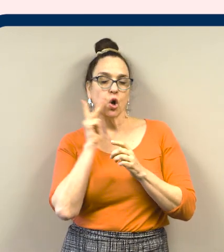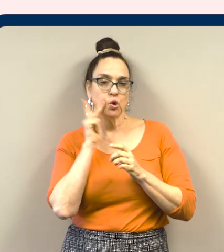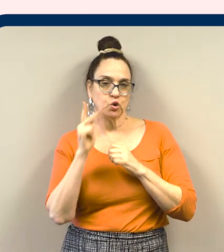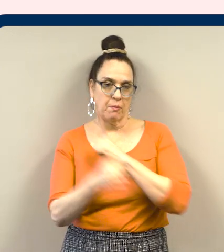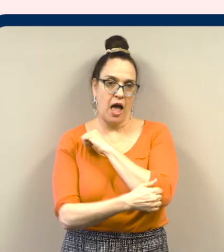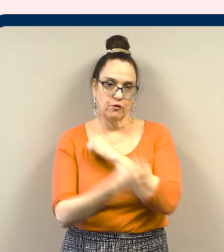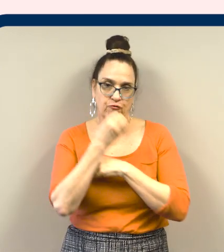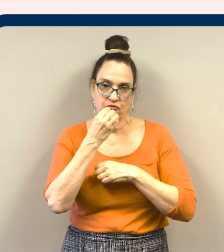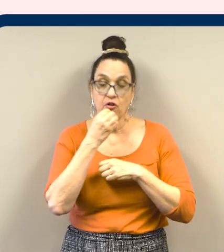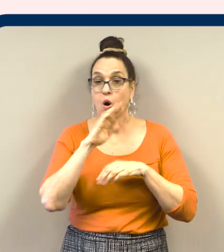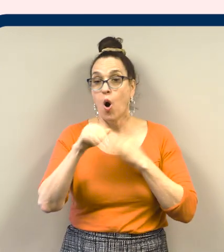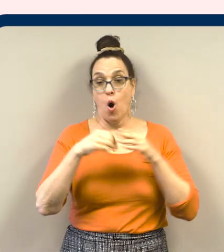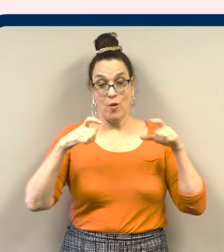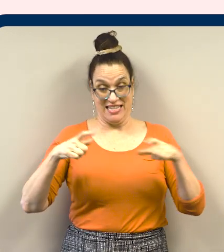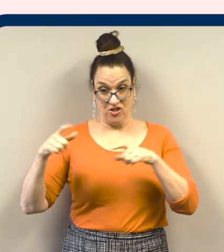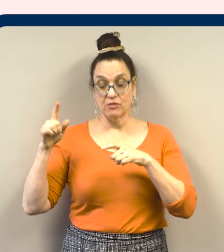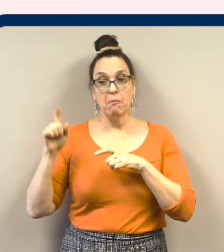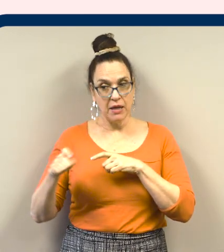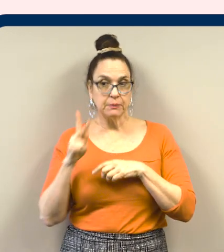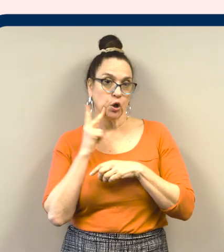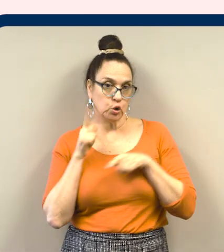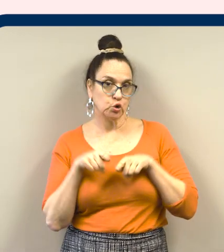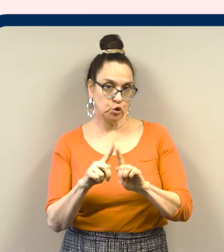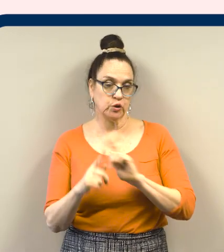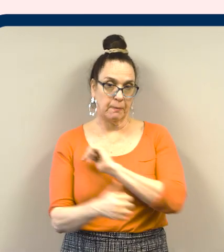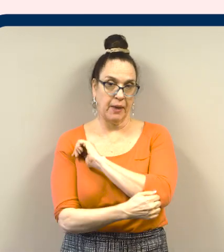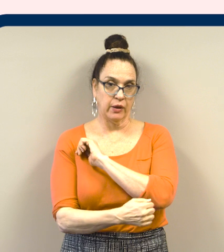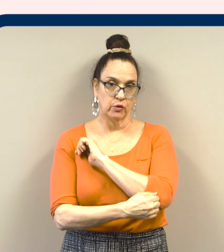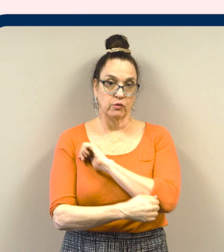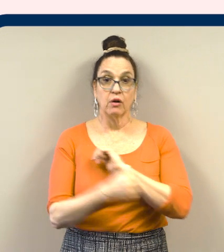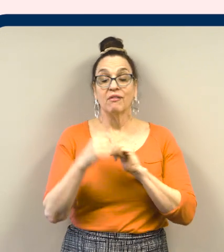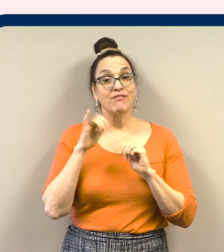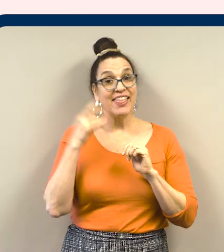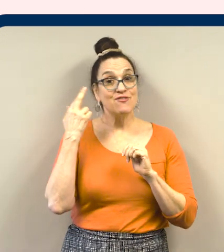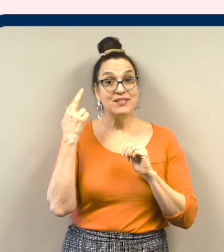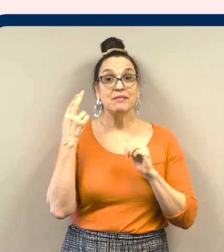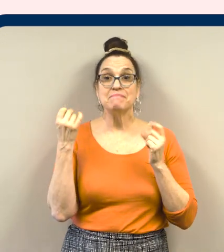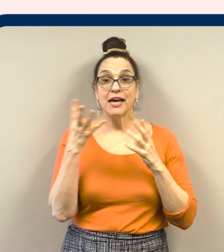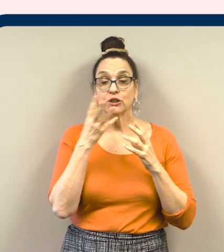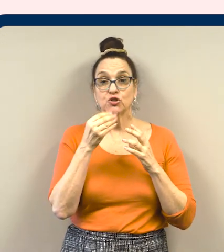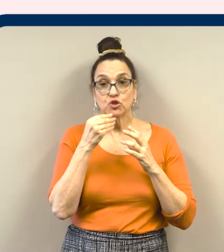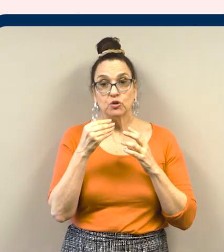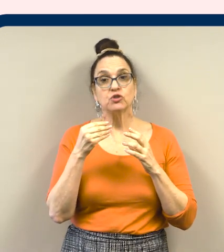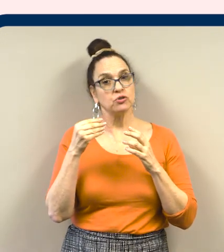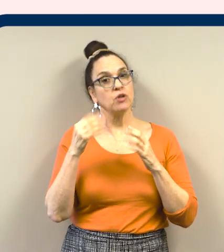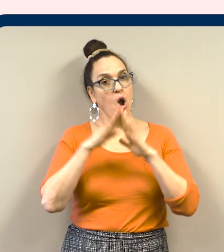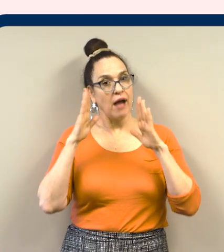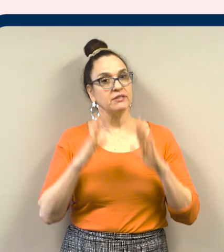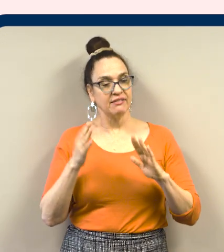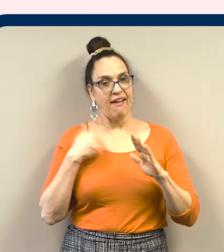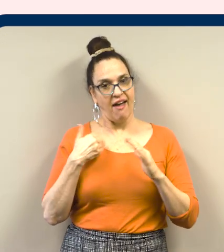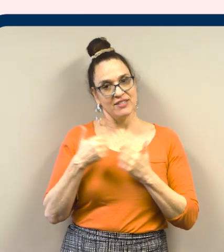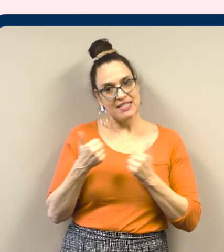All dishes used during Passover must be kosher for Passover. For this reason, many Jewish households will have a